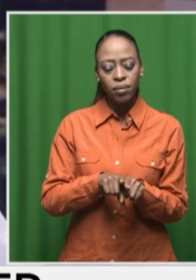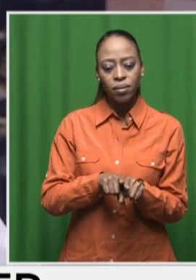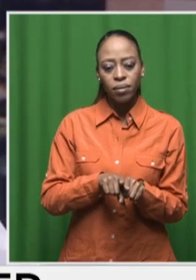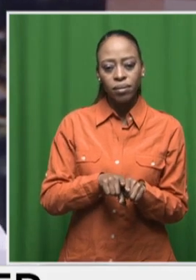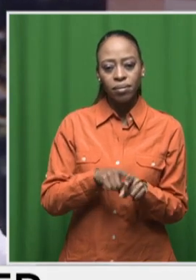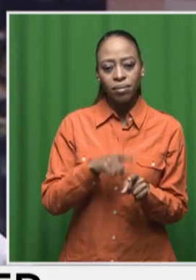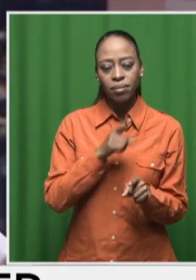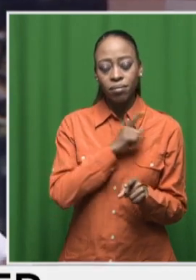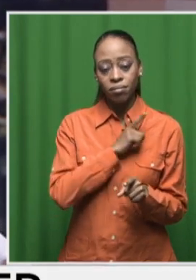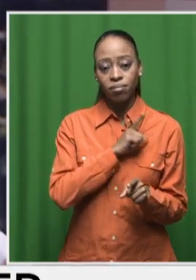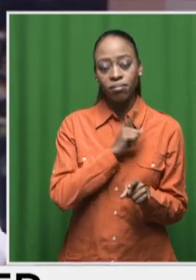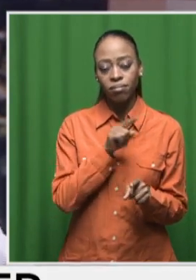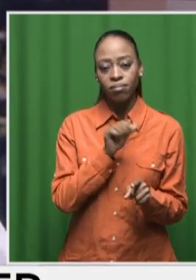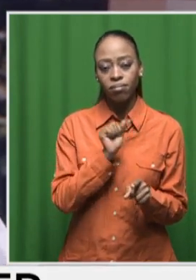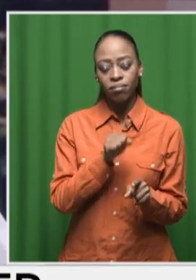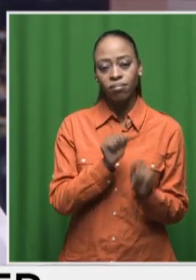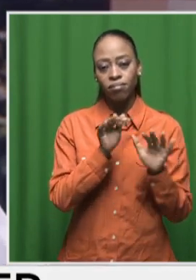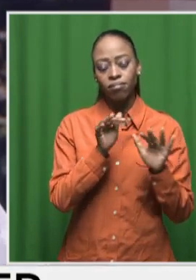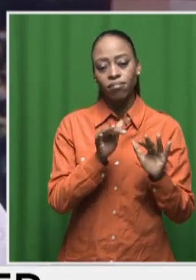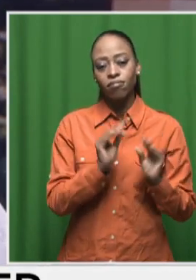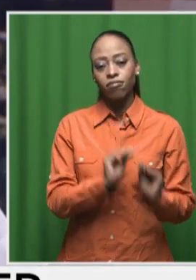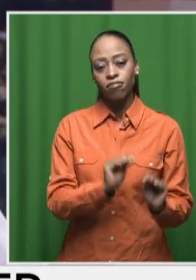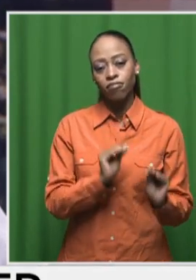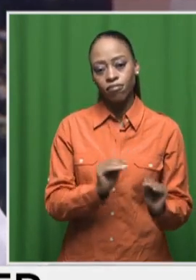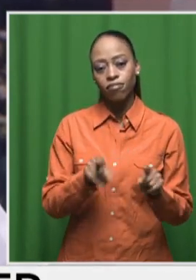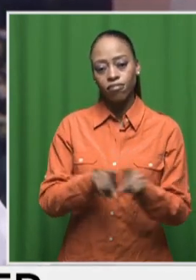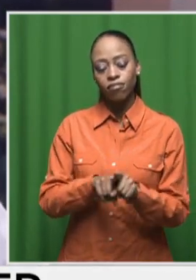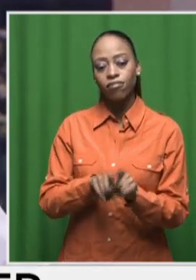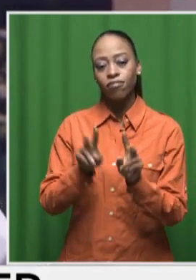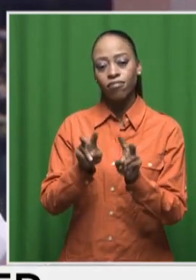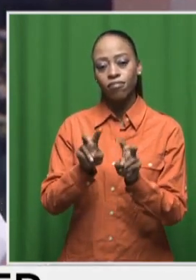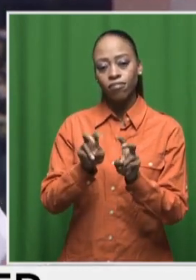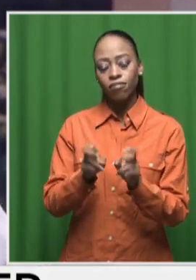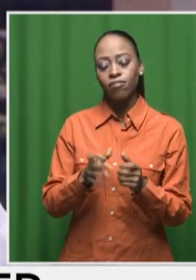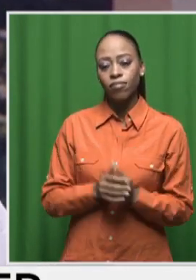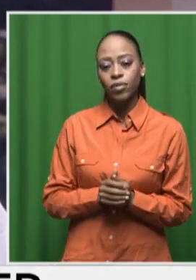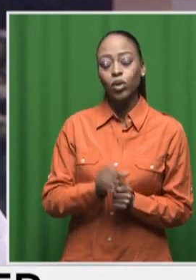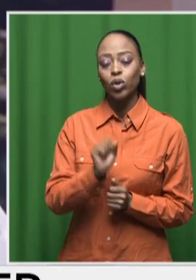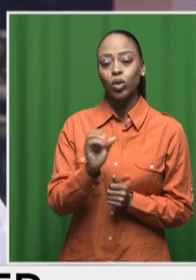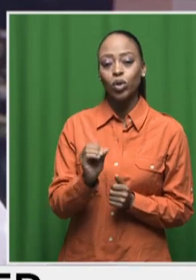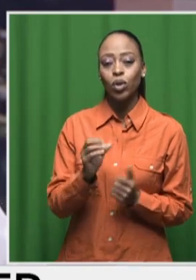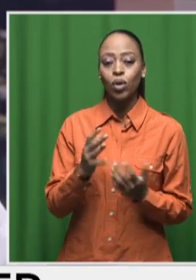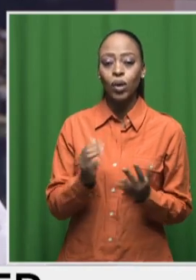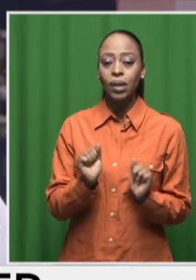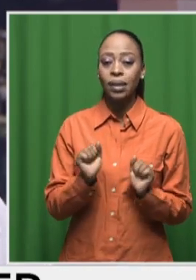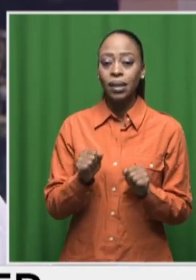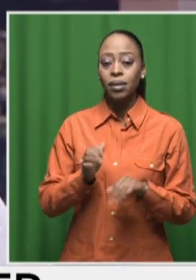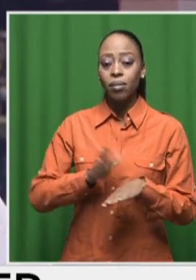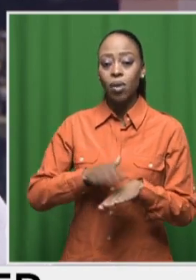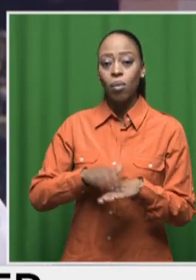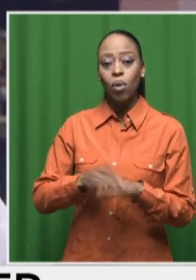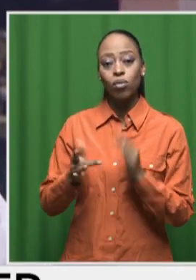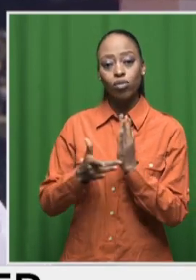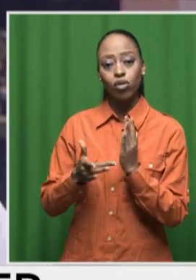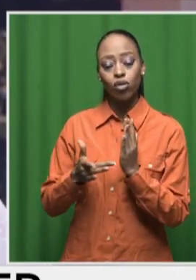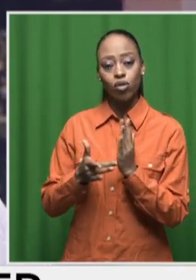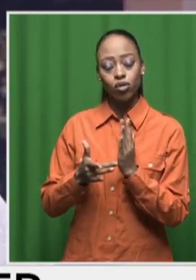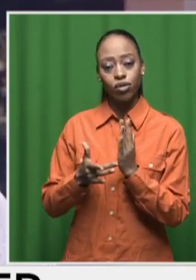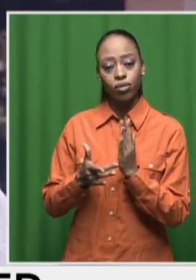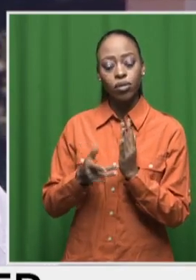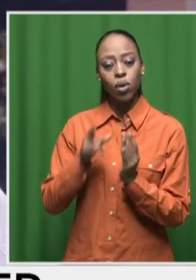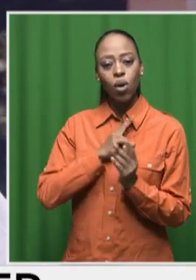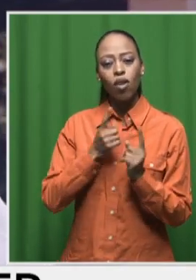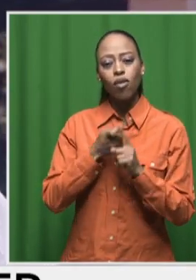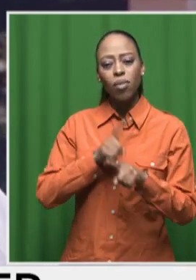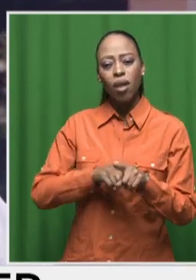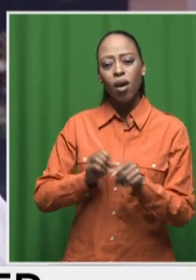to people in the education sector for similar reasons. And particularly in this digital space, since